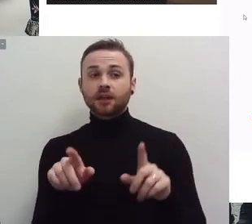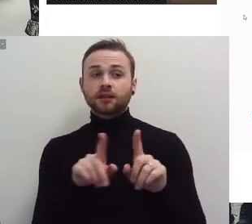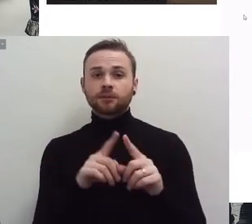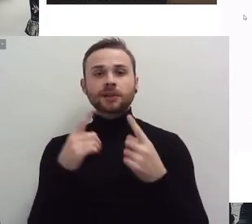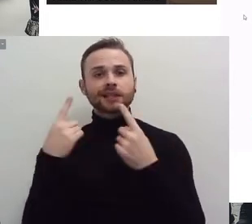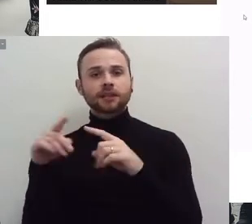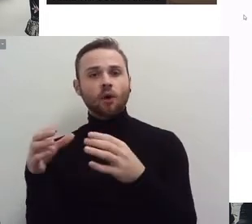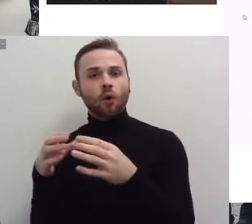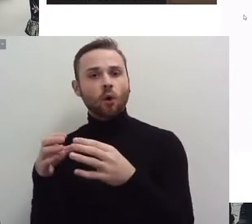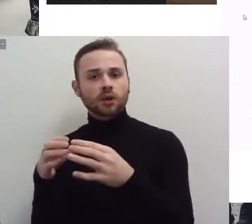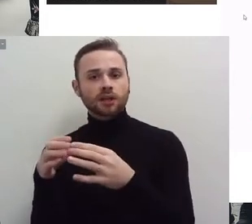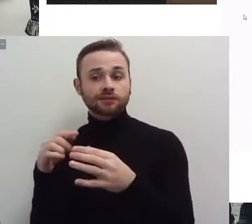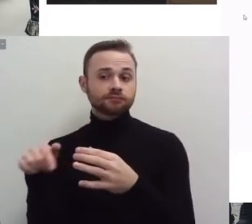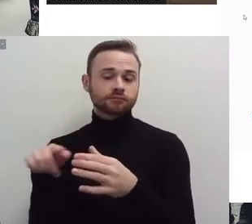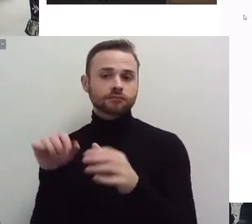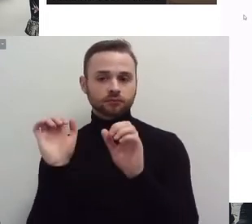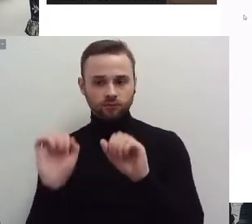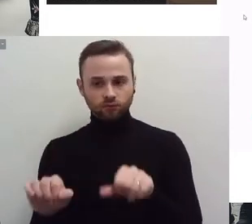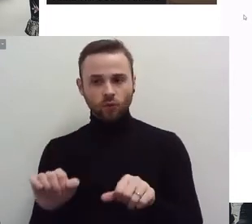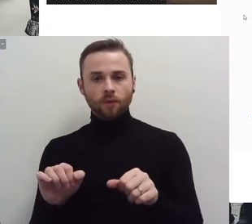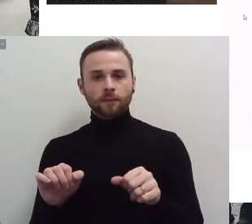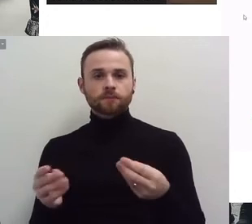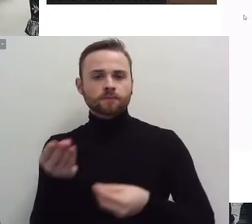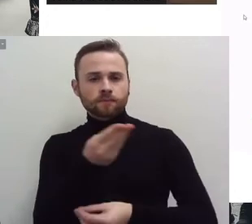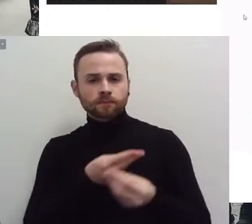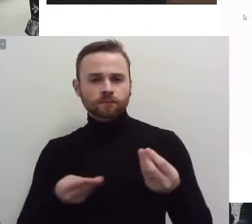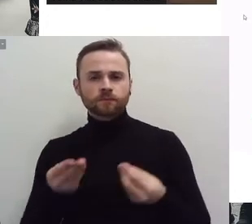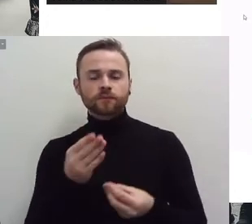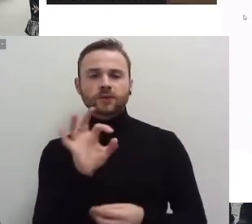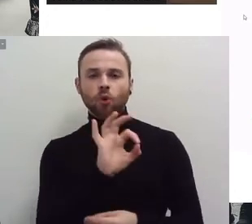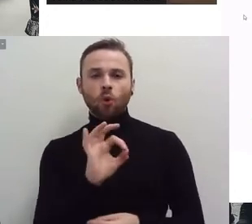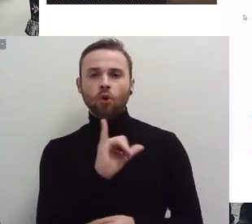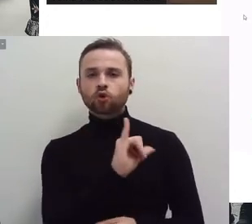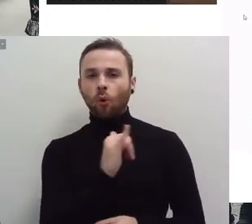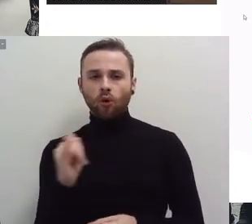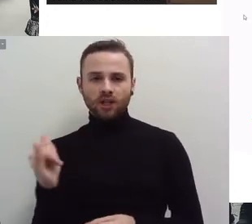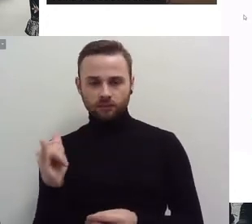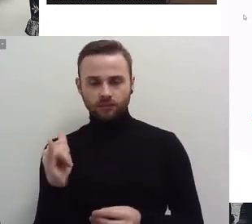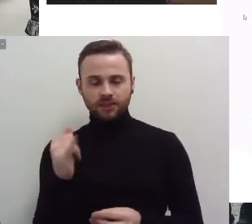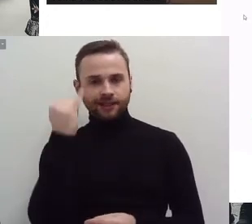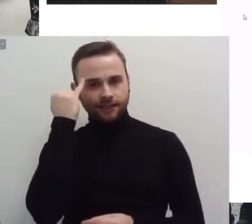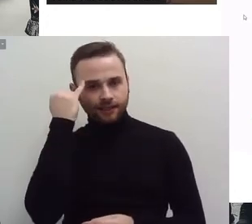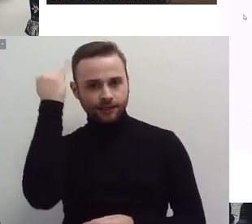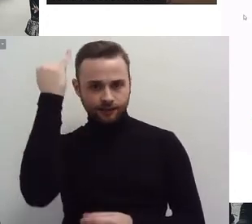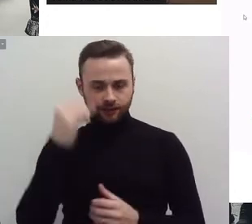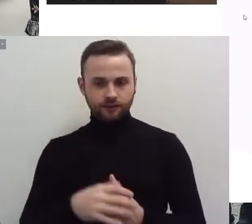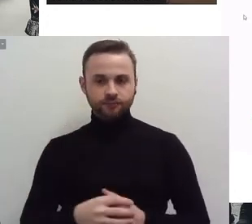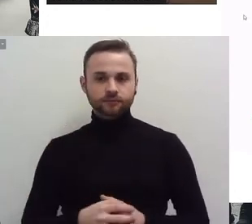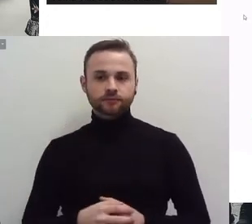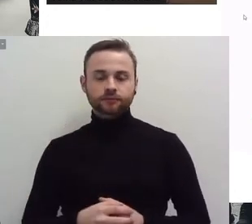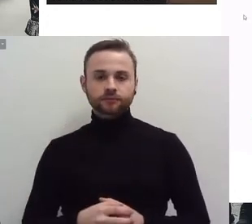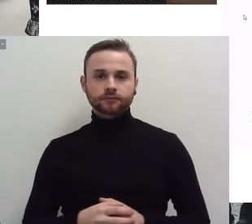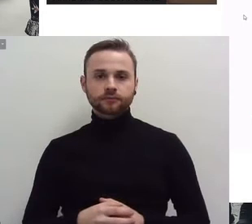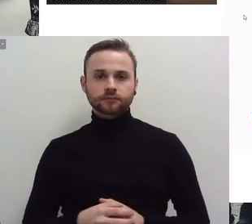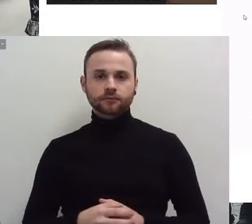We have also, for example, participated in the work of quality recommendations for